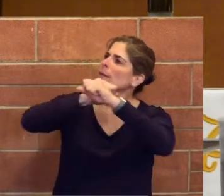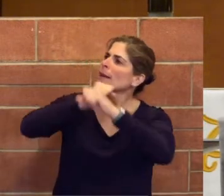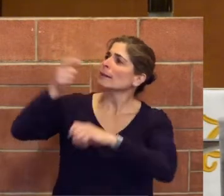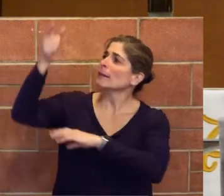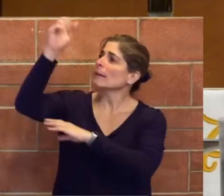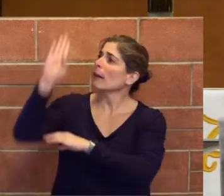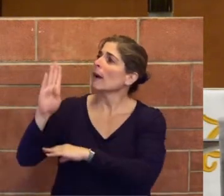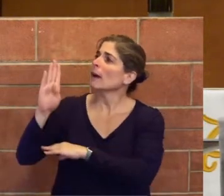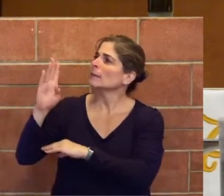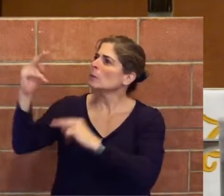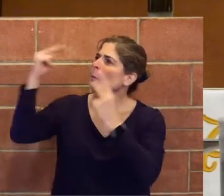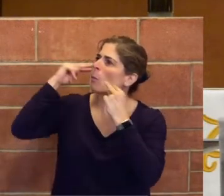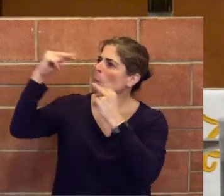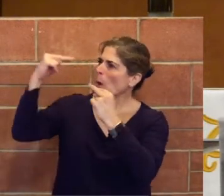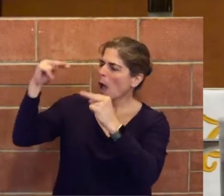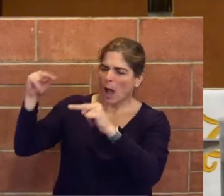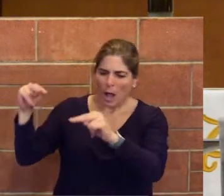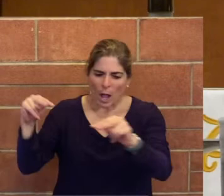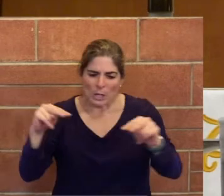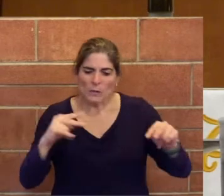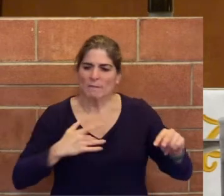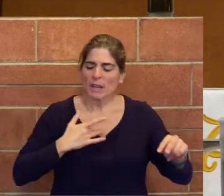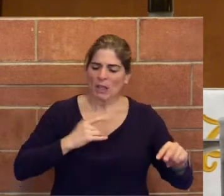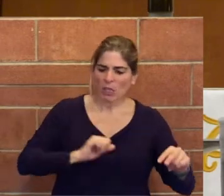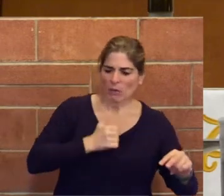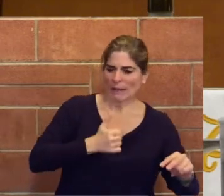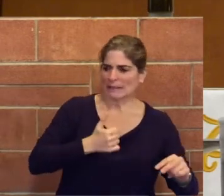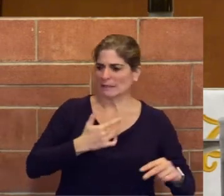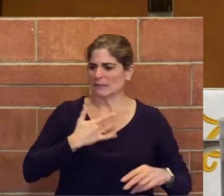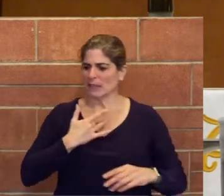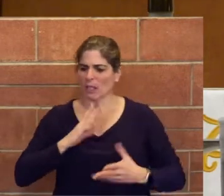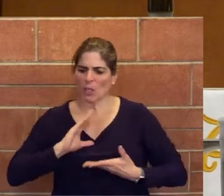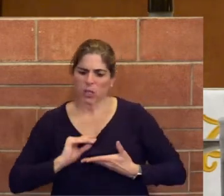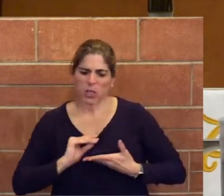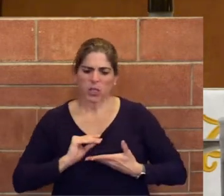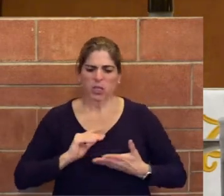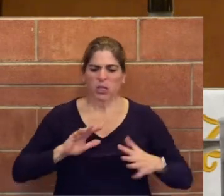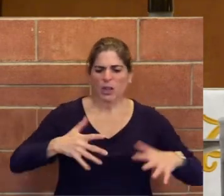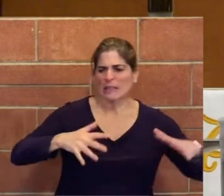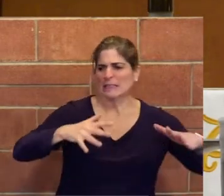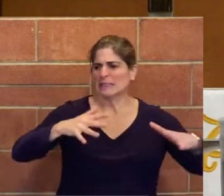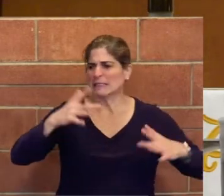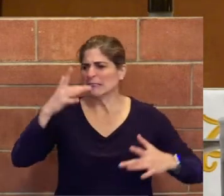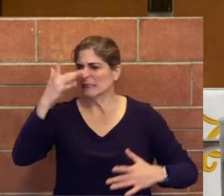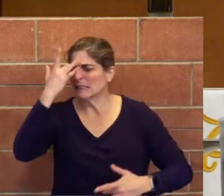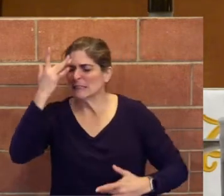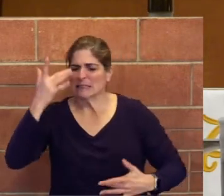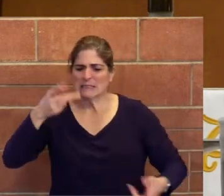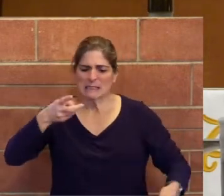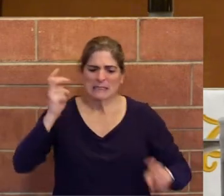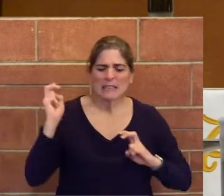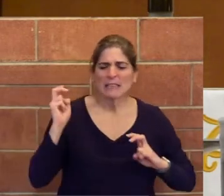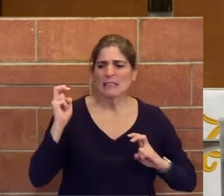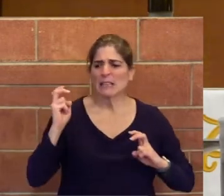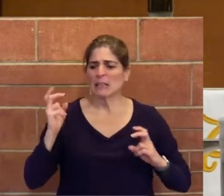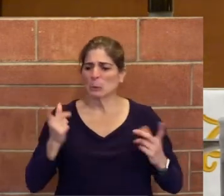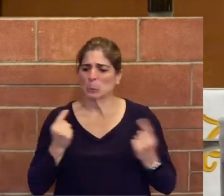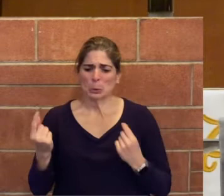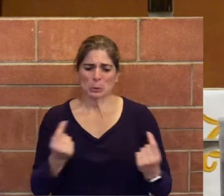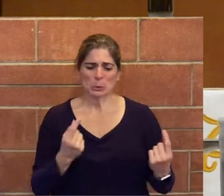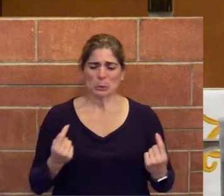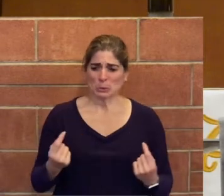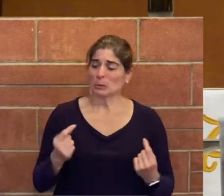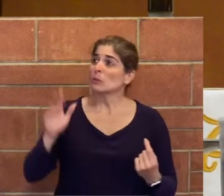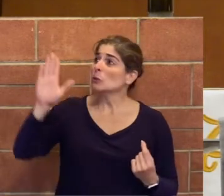Protecting God, watch over all who are threatened, all who are vulnerable, all who work to guard us and take care of